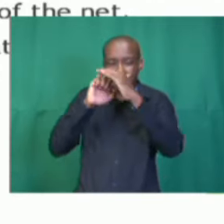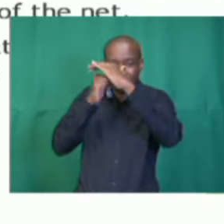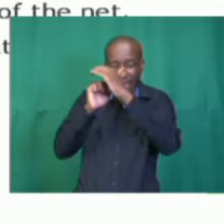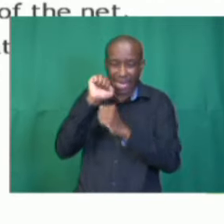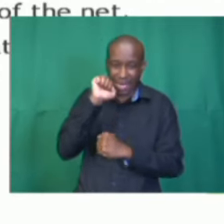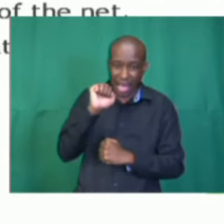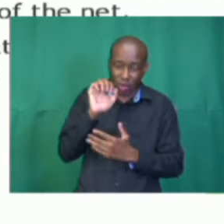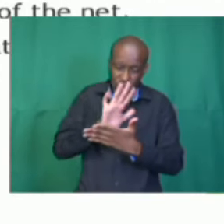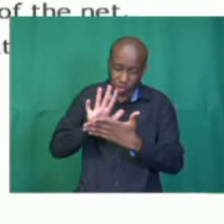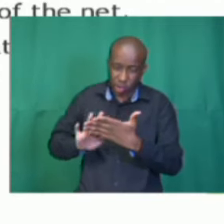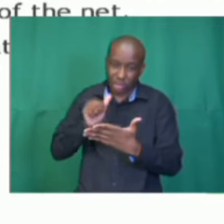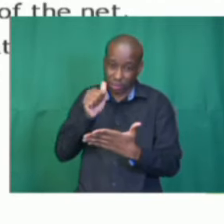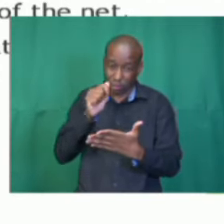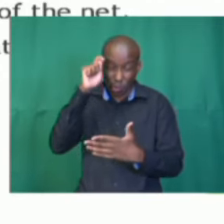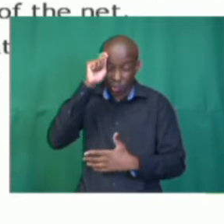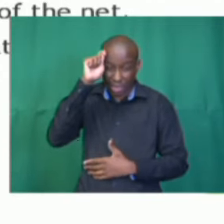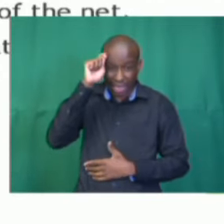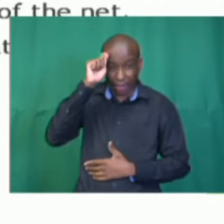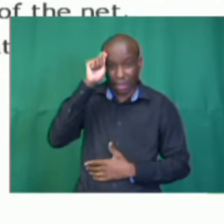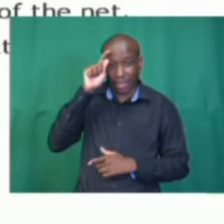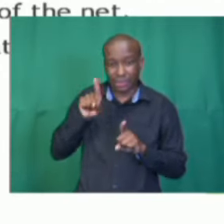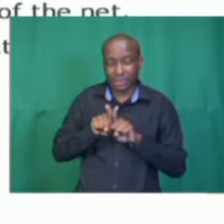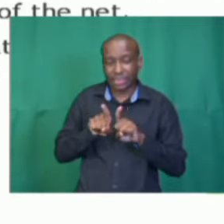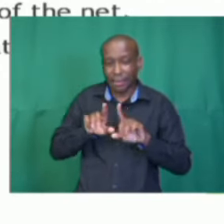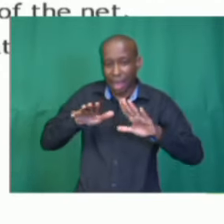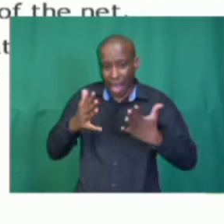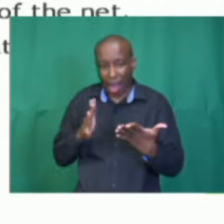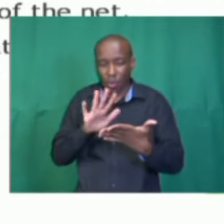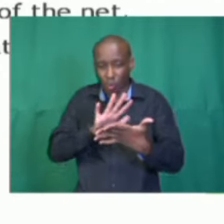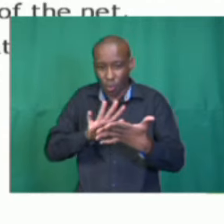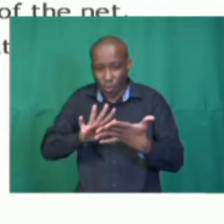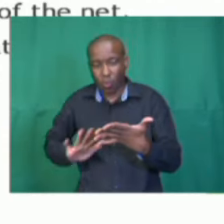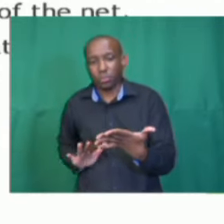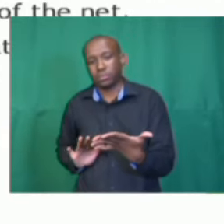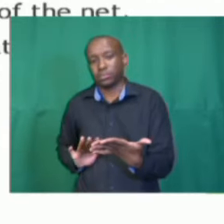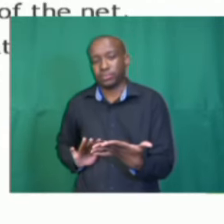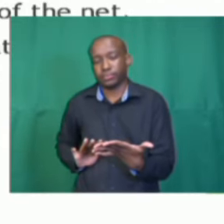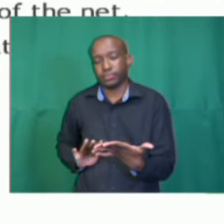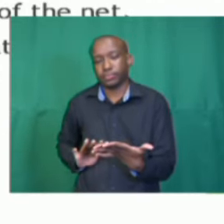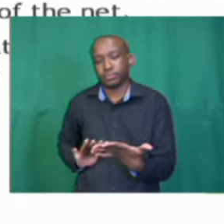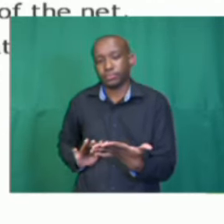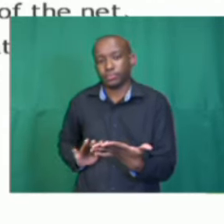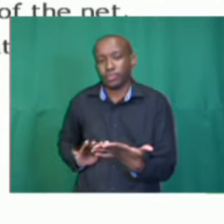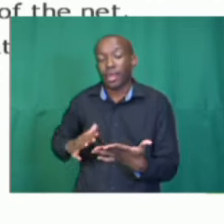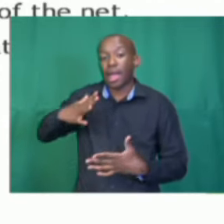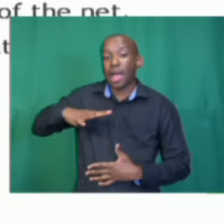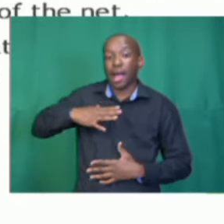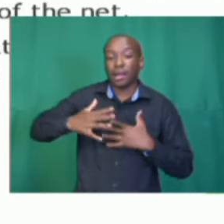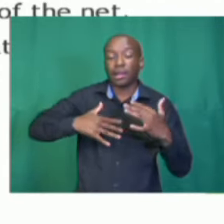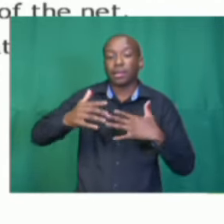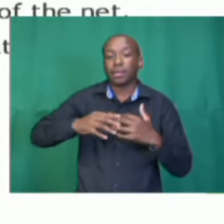the story, or the writer has set the momentum to be at a high pace. Then another thing